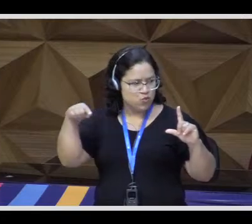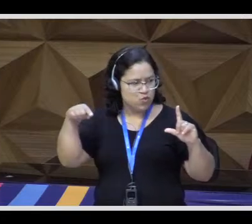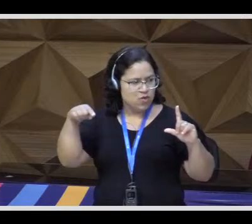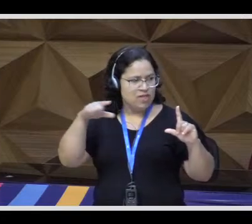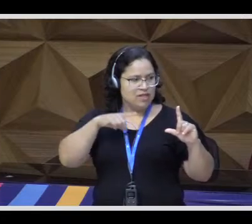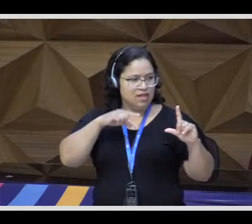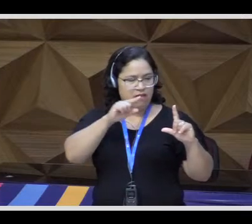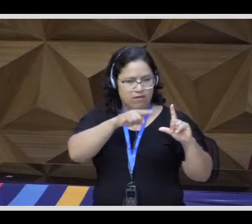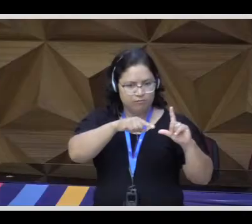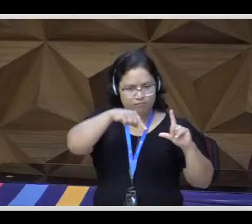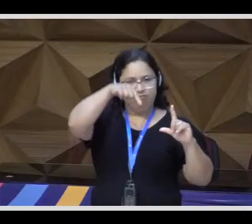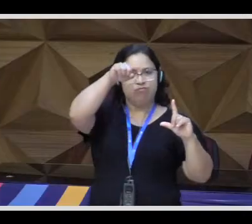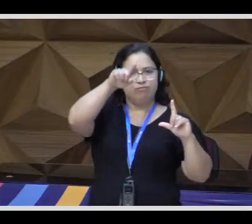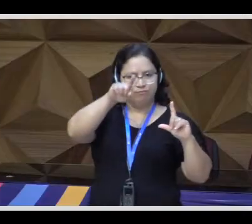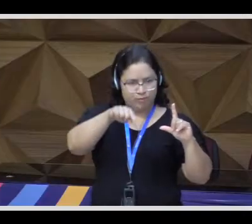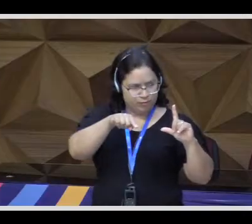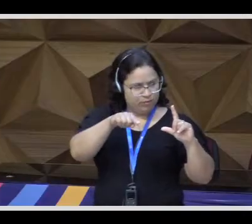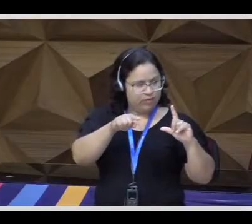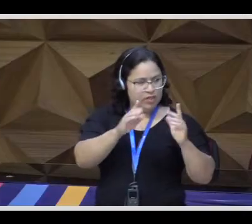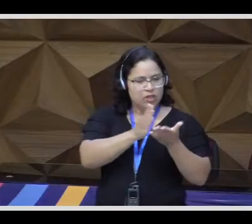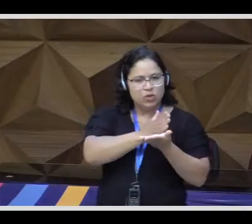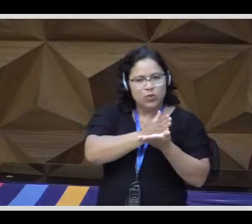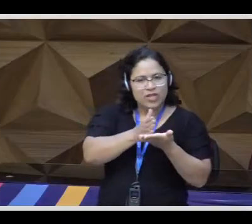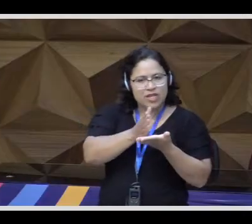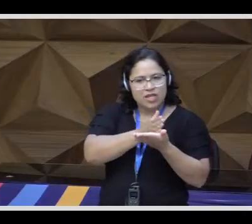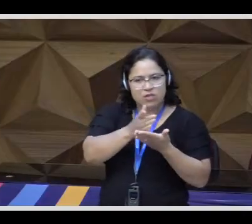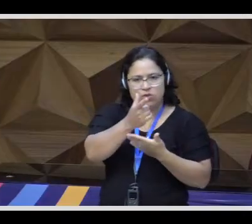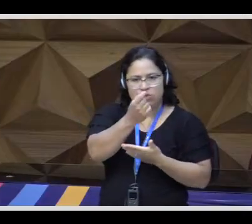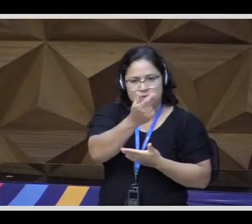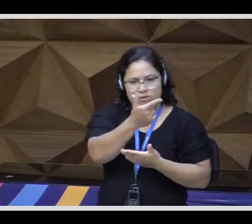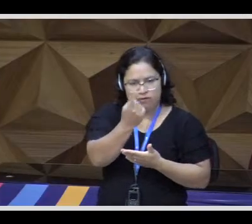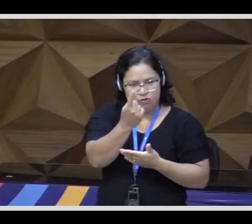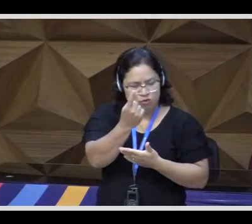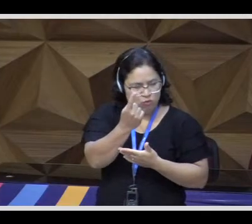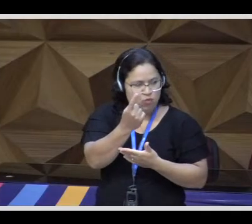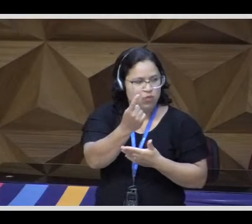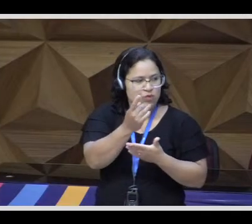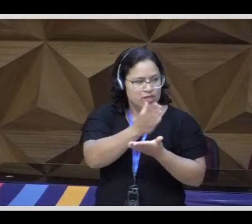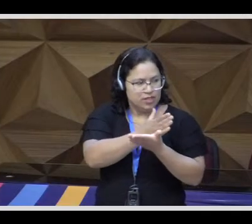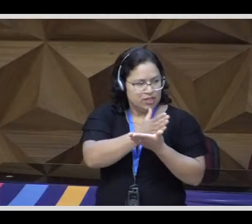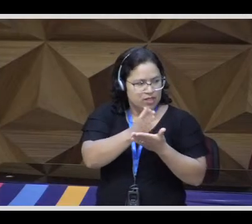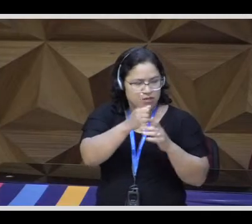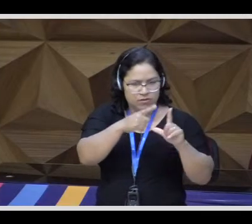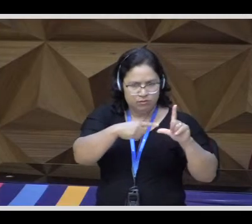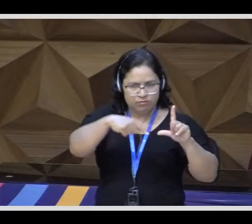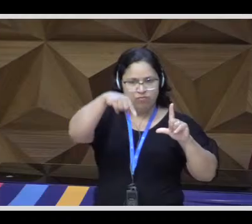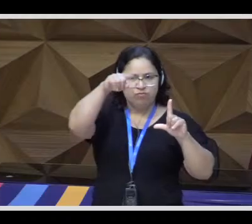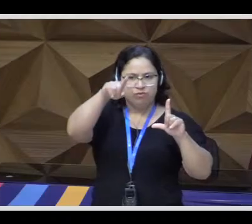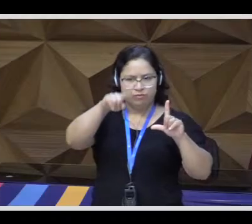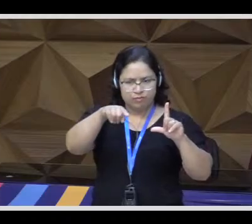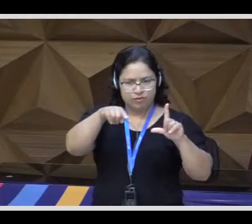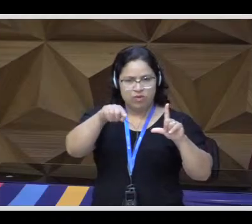in the beginning of 2021. This peak is the day in which Doria announced the